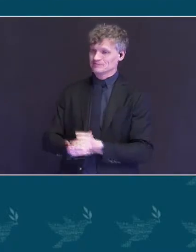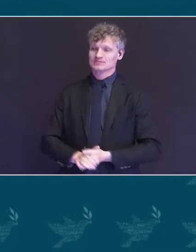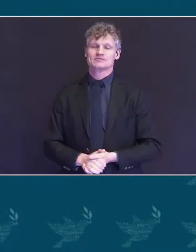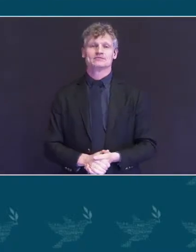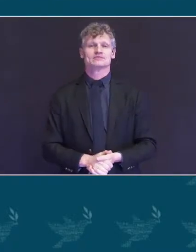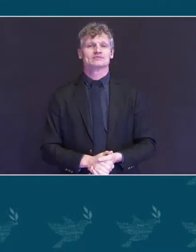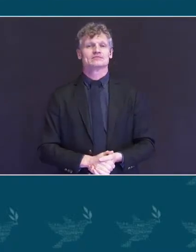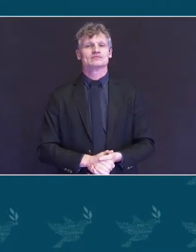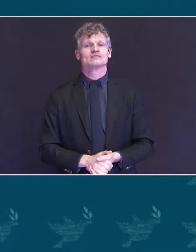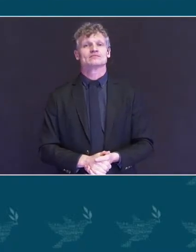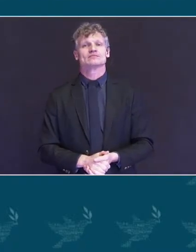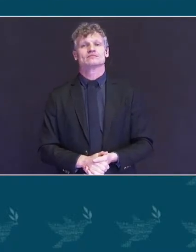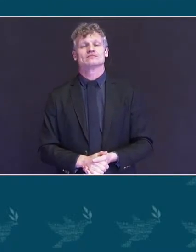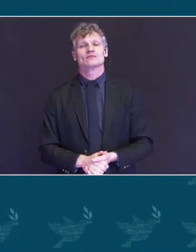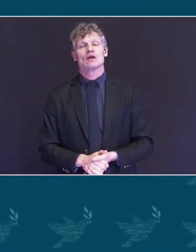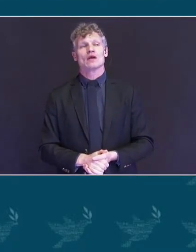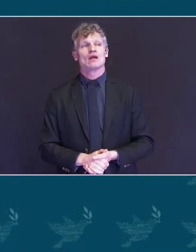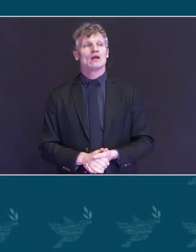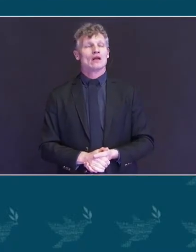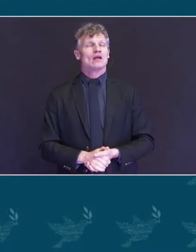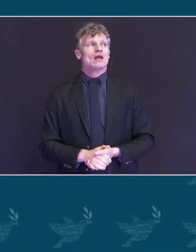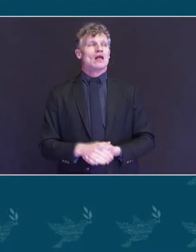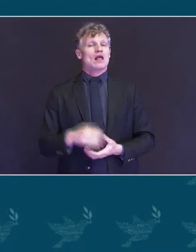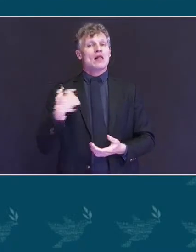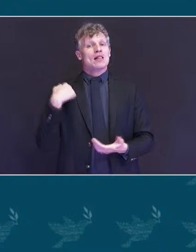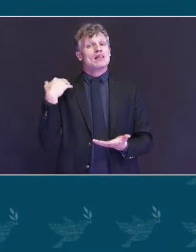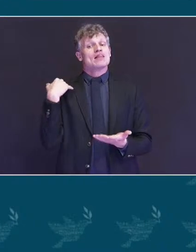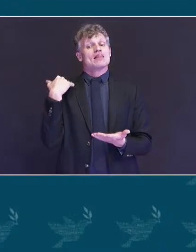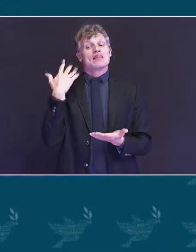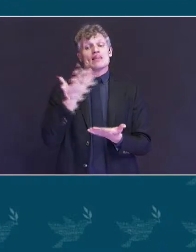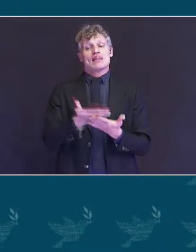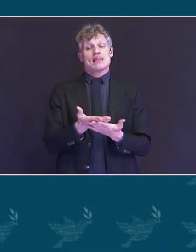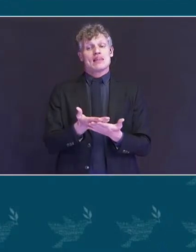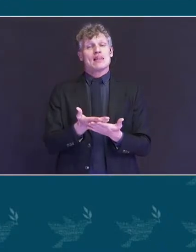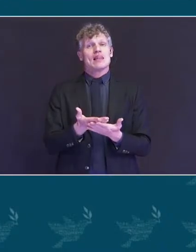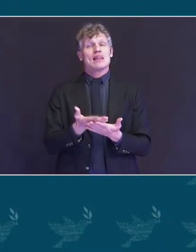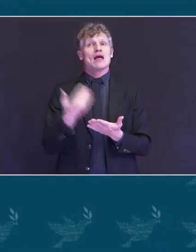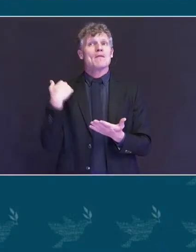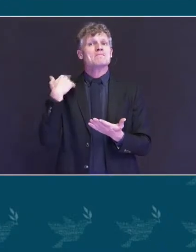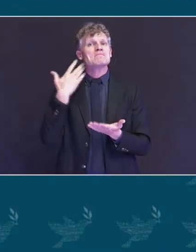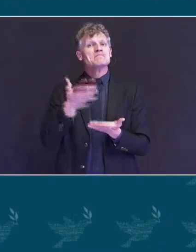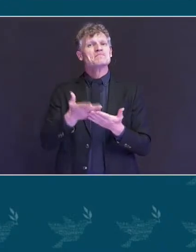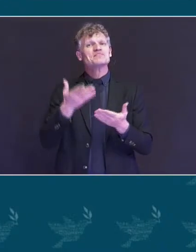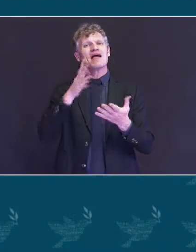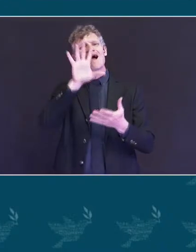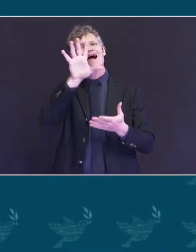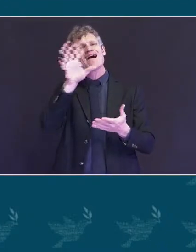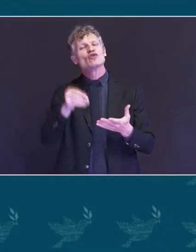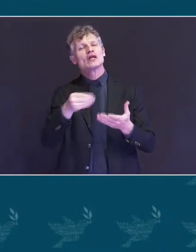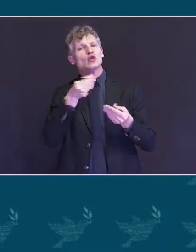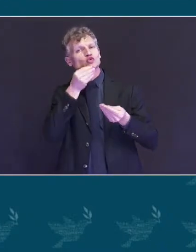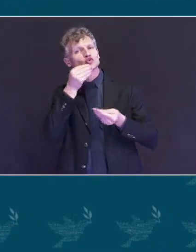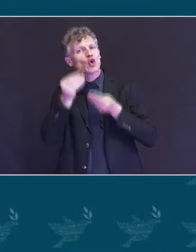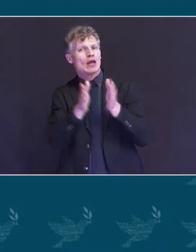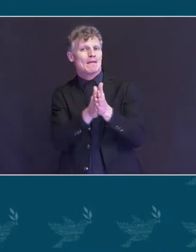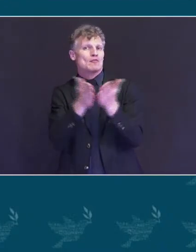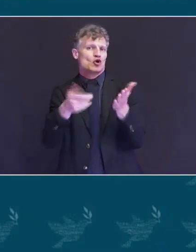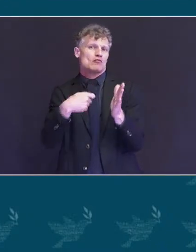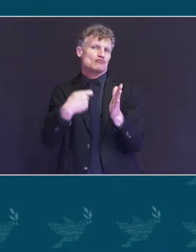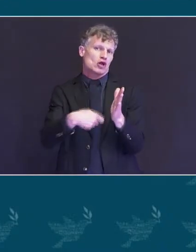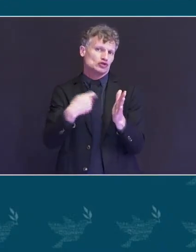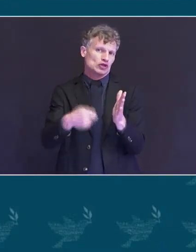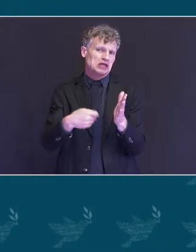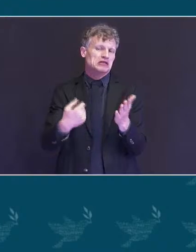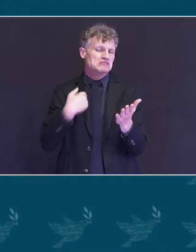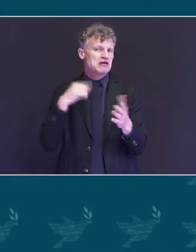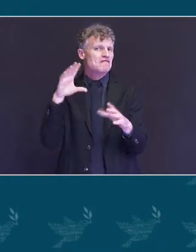So I've been involved in the early development of the African Storybook Project. It has won a couple of awards. There